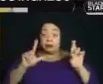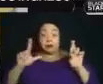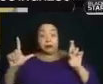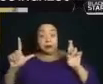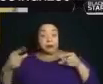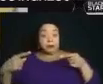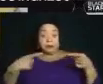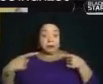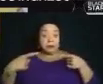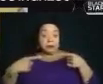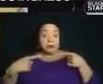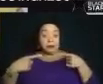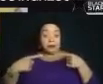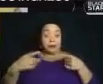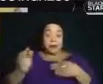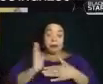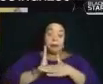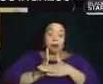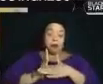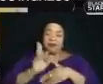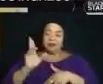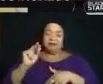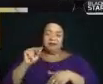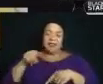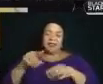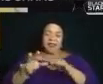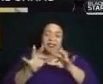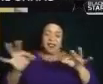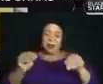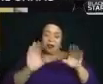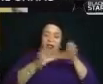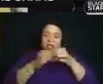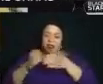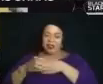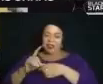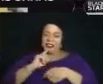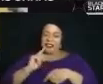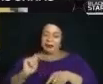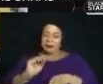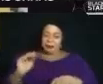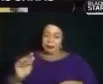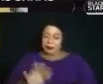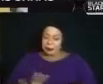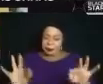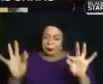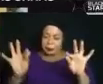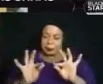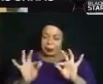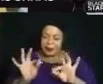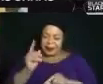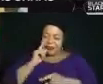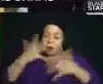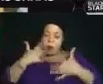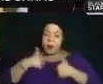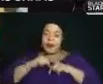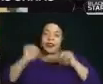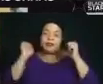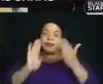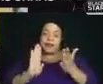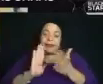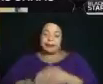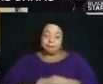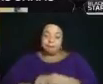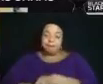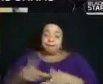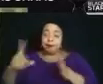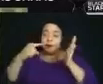categories are too puny for what we face. They represent a crisis of democracy, a shared